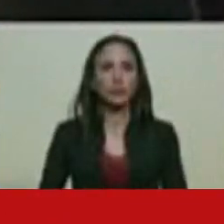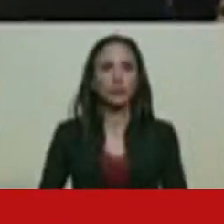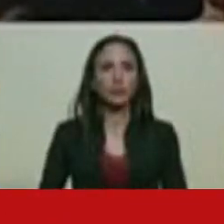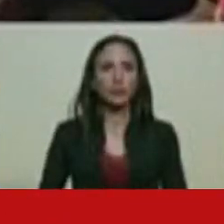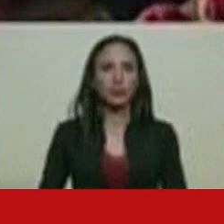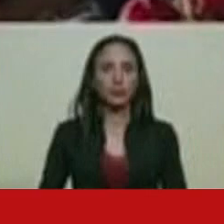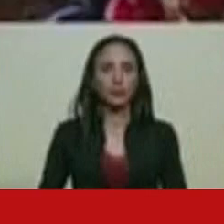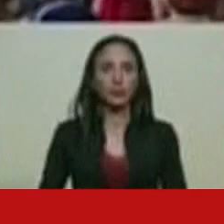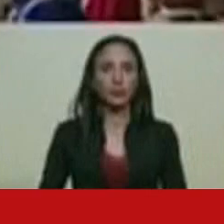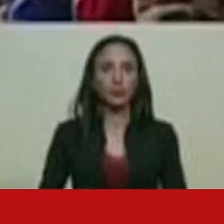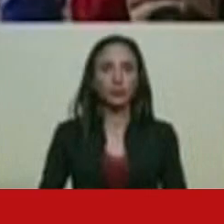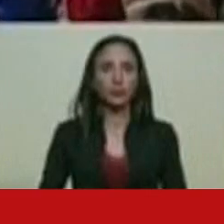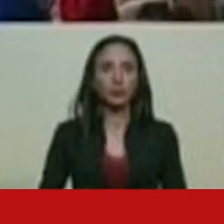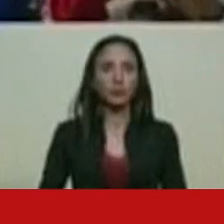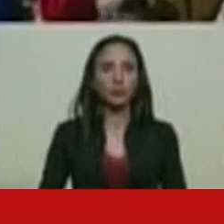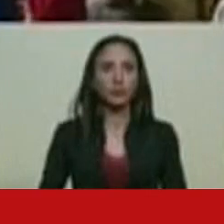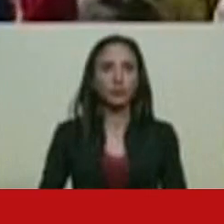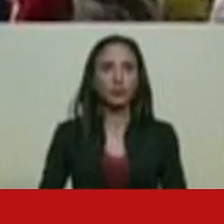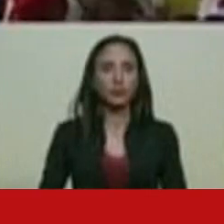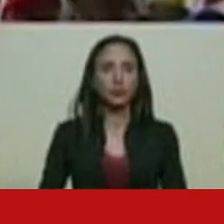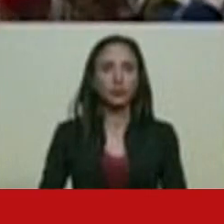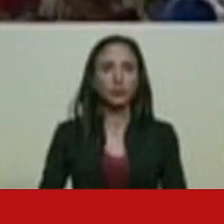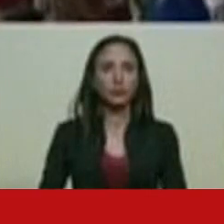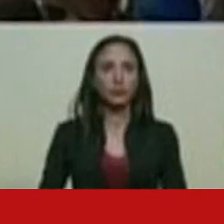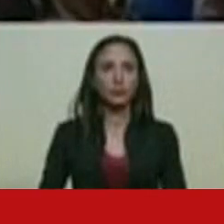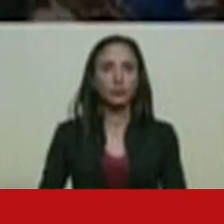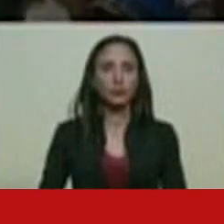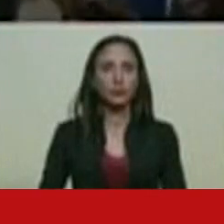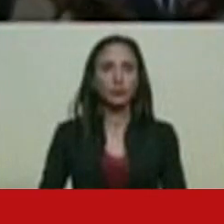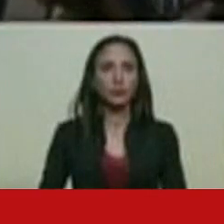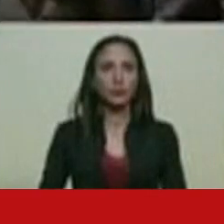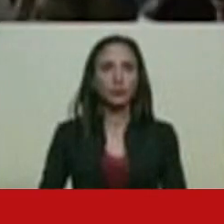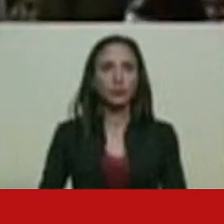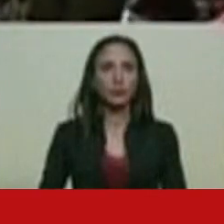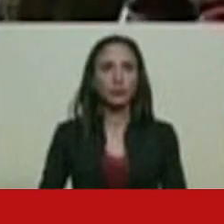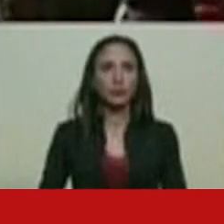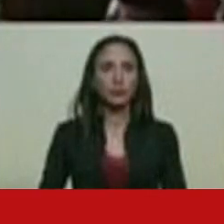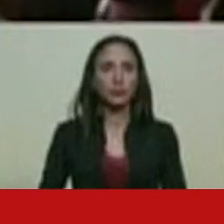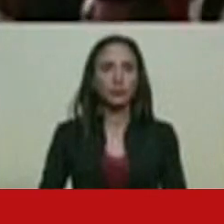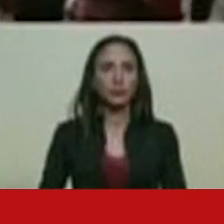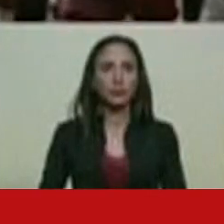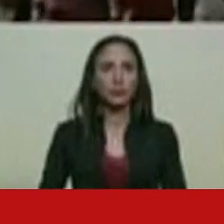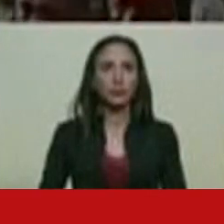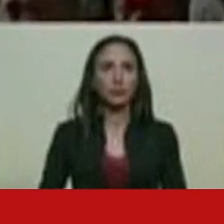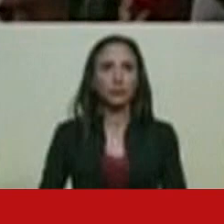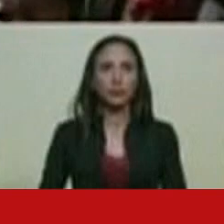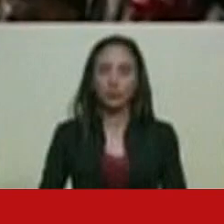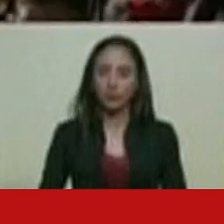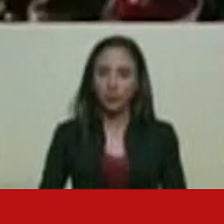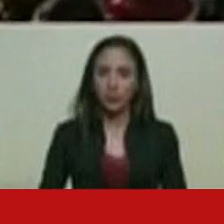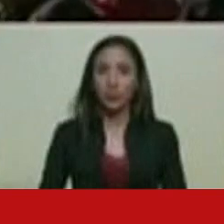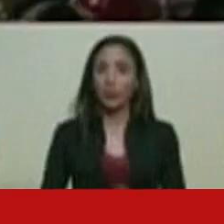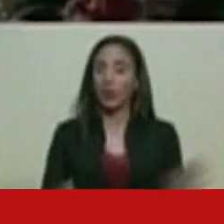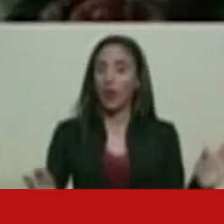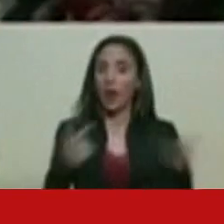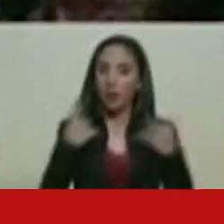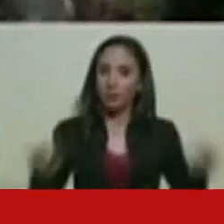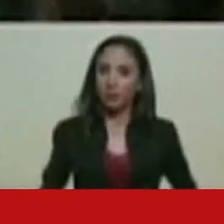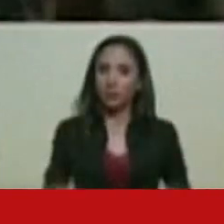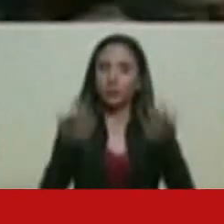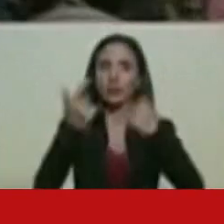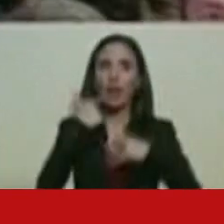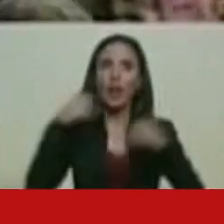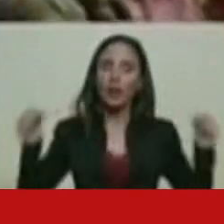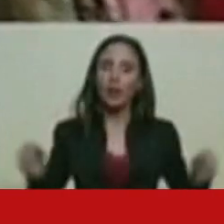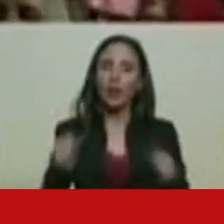13,000% this year. All the public services are collapsed. The running water has become a luxury. There's power outages for